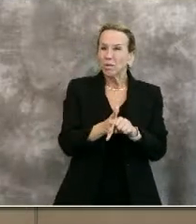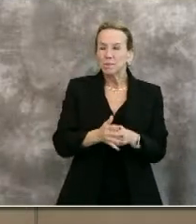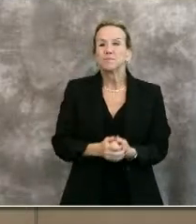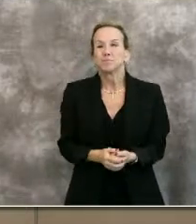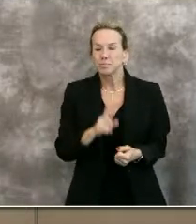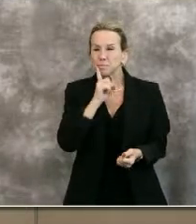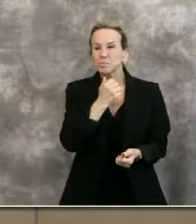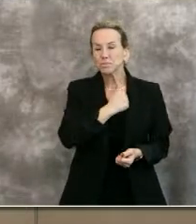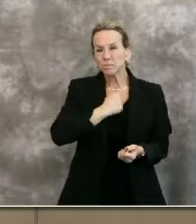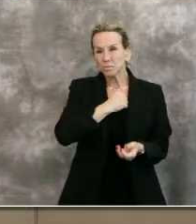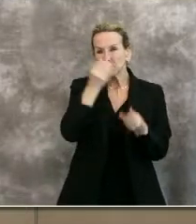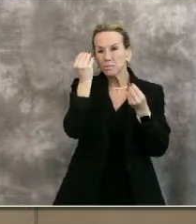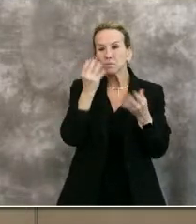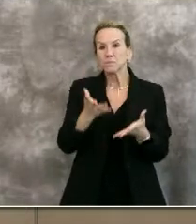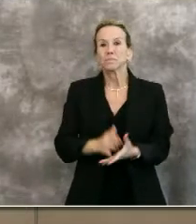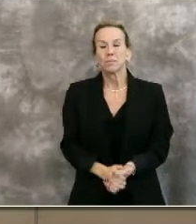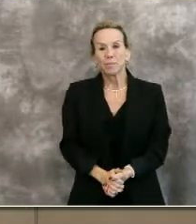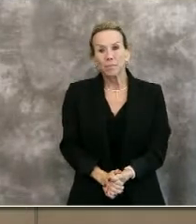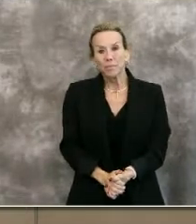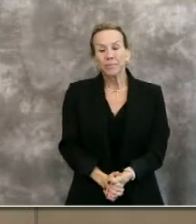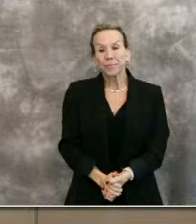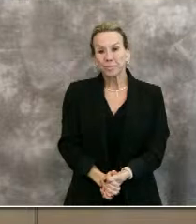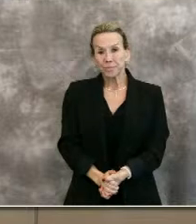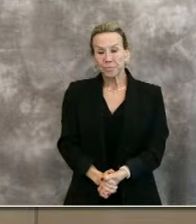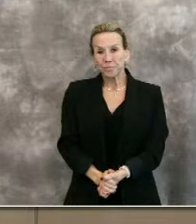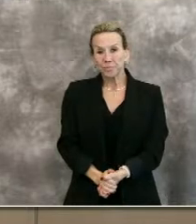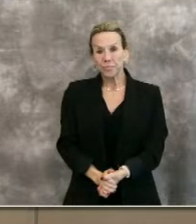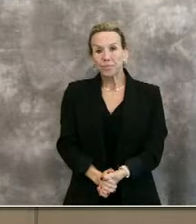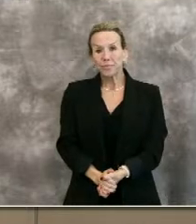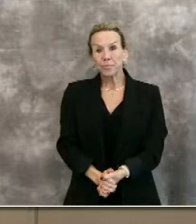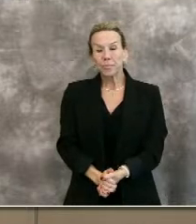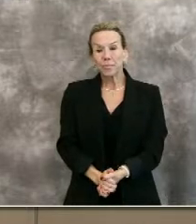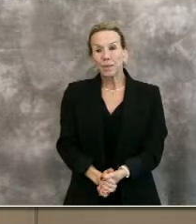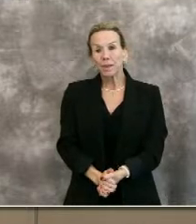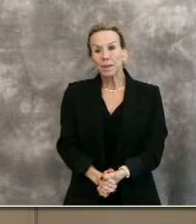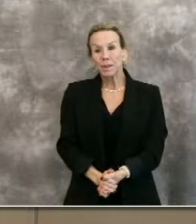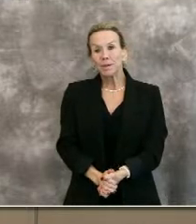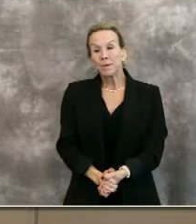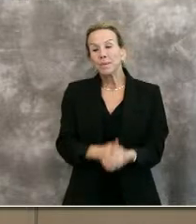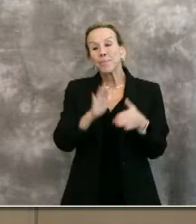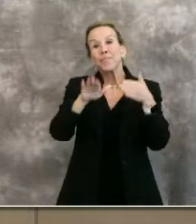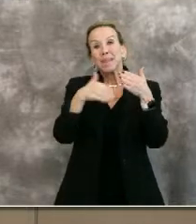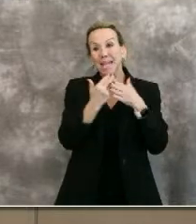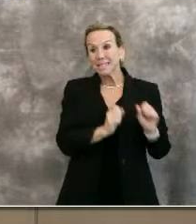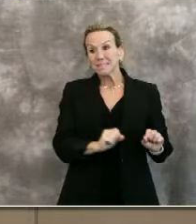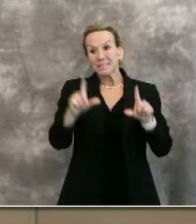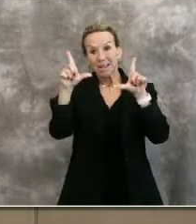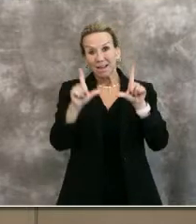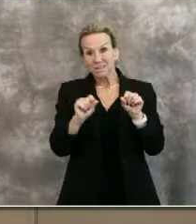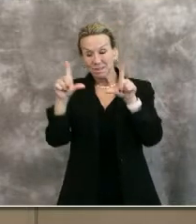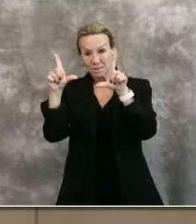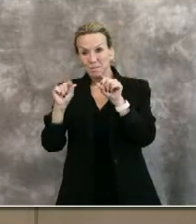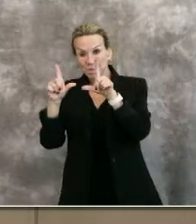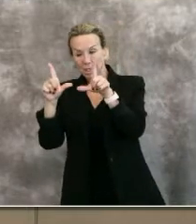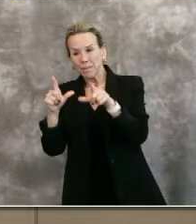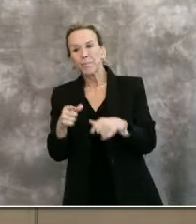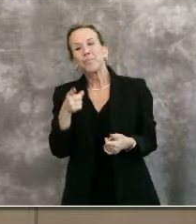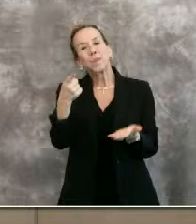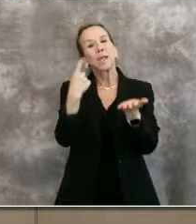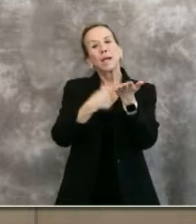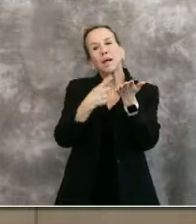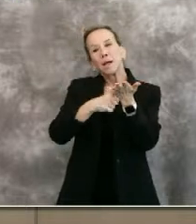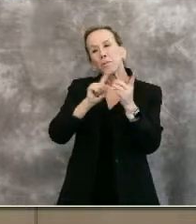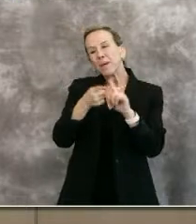their lives to COVID-19. So in the next following set of slides, we want to talk